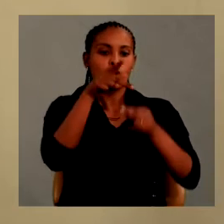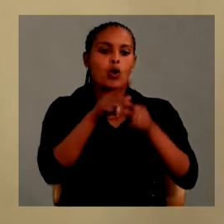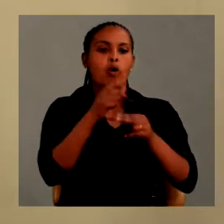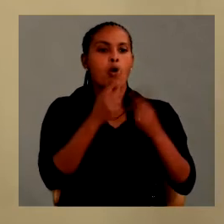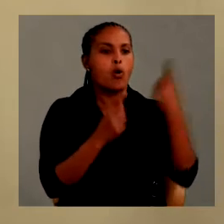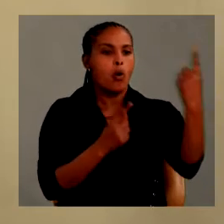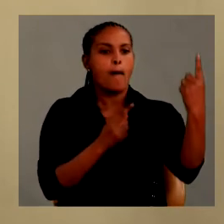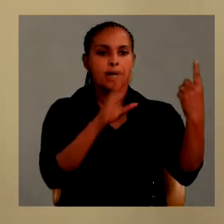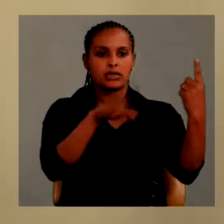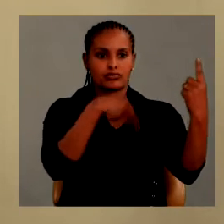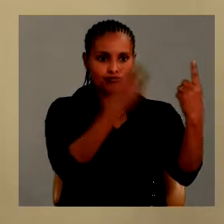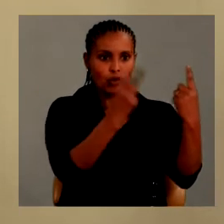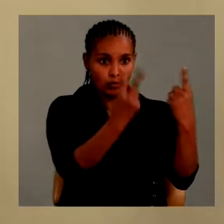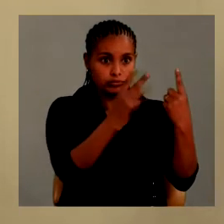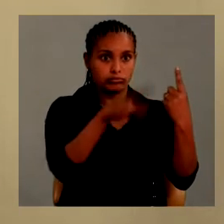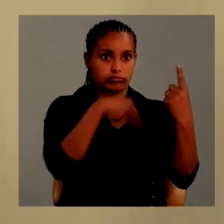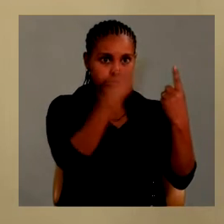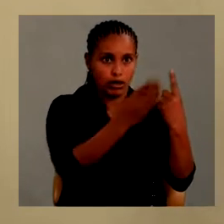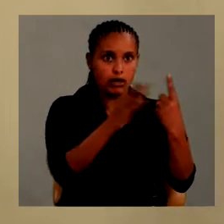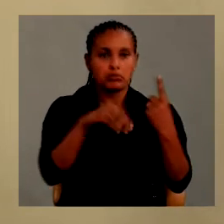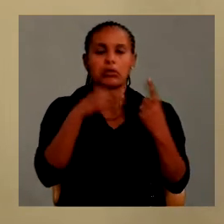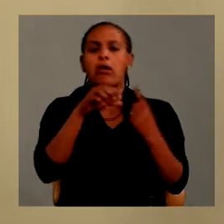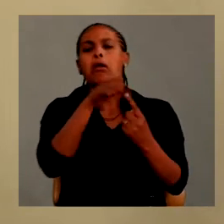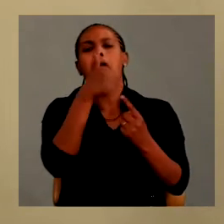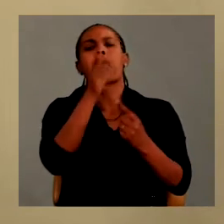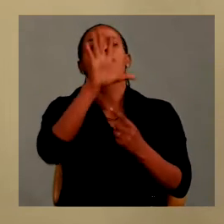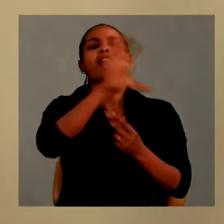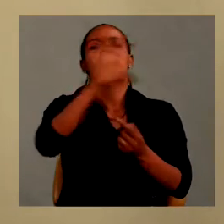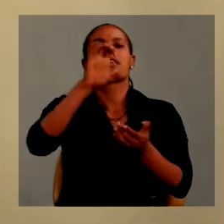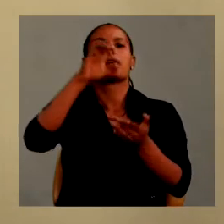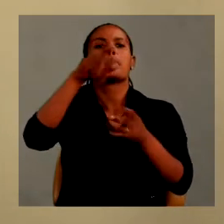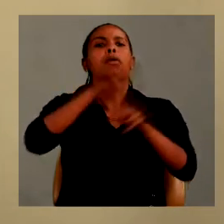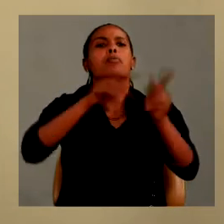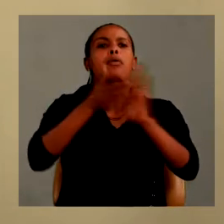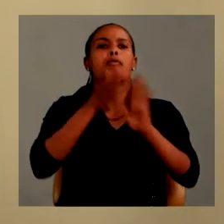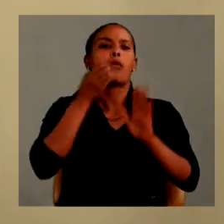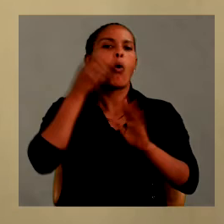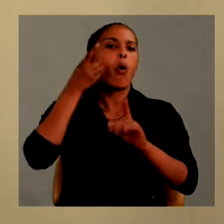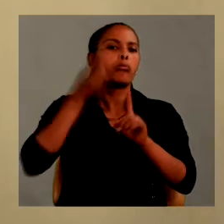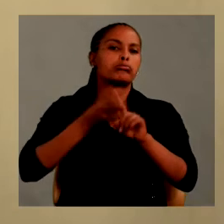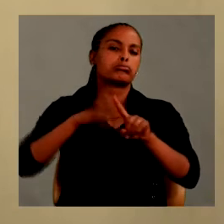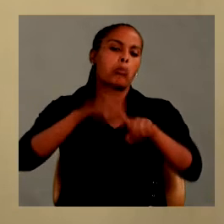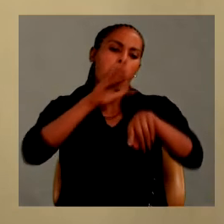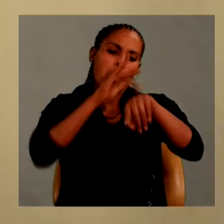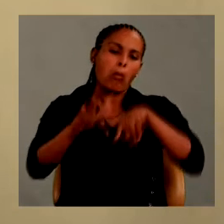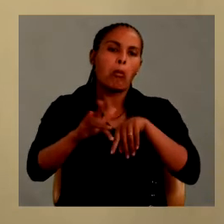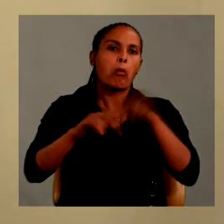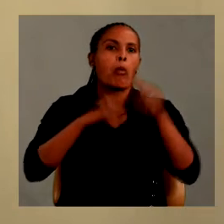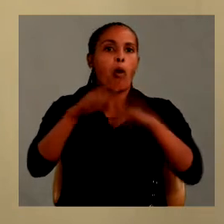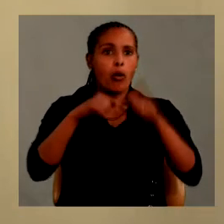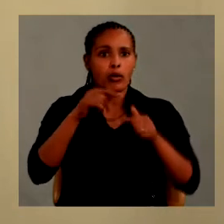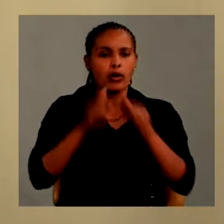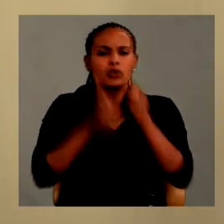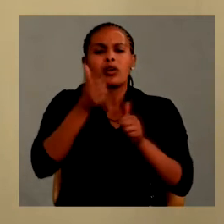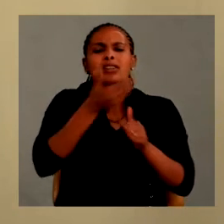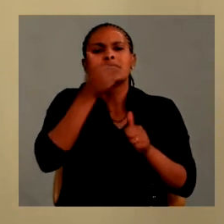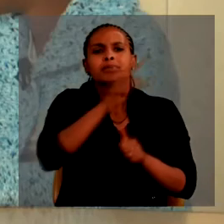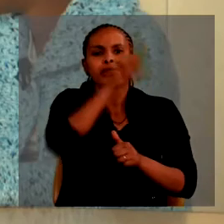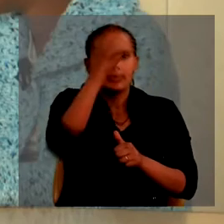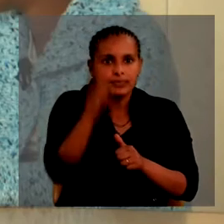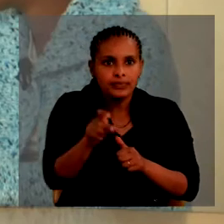2 kilograms for one person and let 500 people go home empty-handed? Which one would you